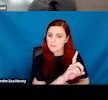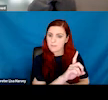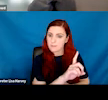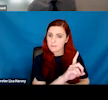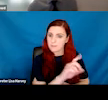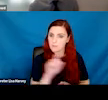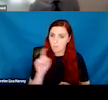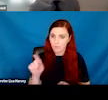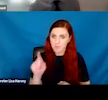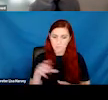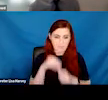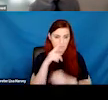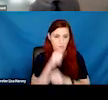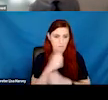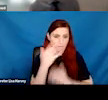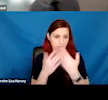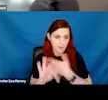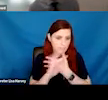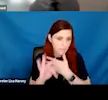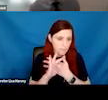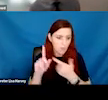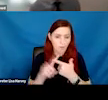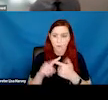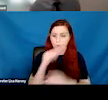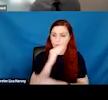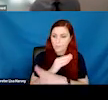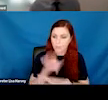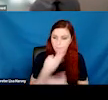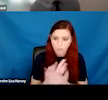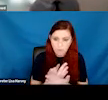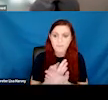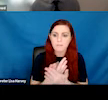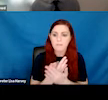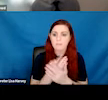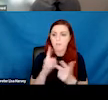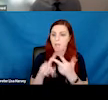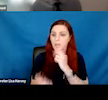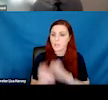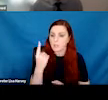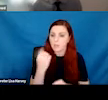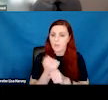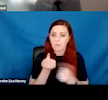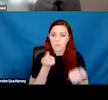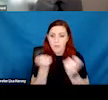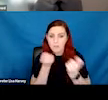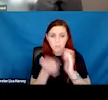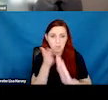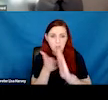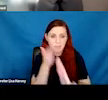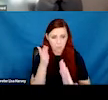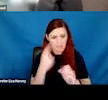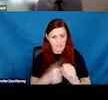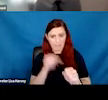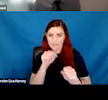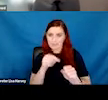Matters of fire safety or of prevention of falls, matters of management in buildings, which is again important when we